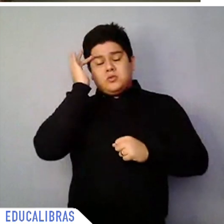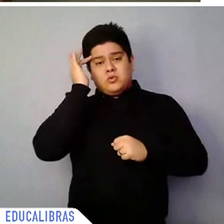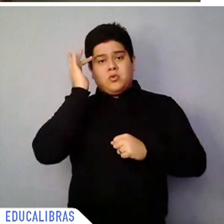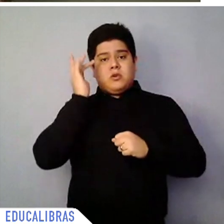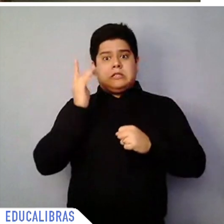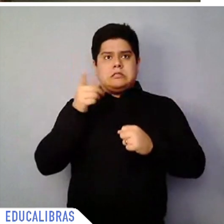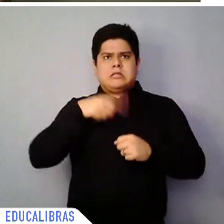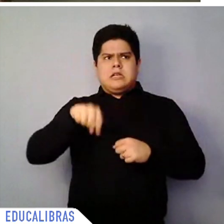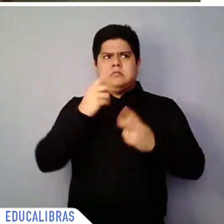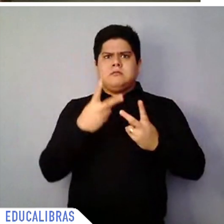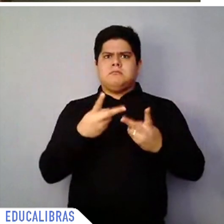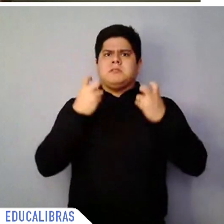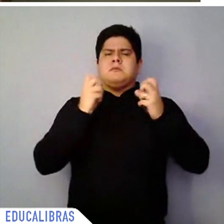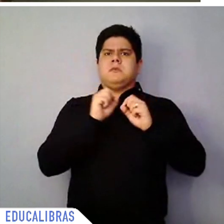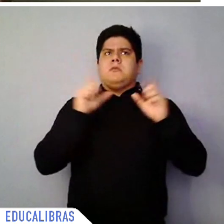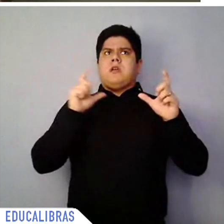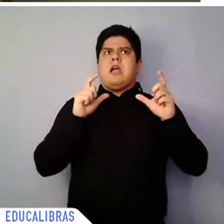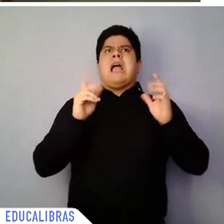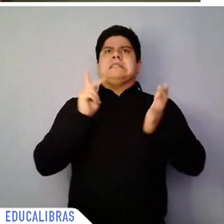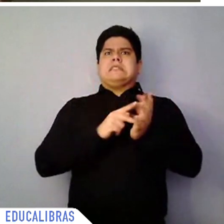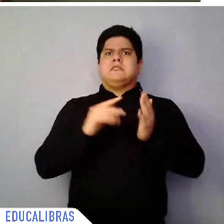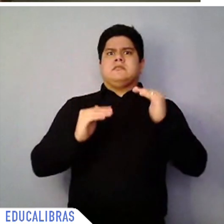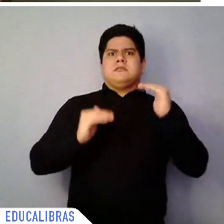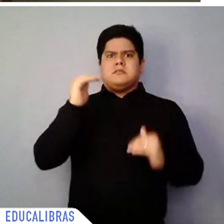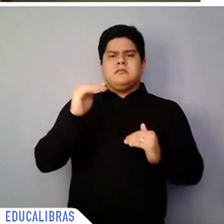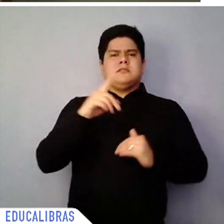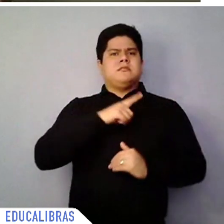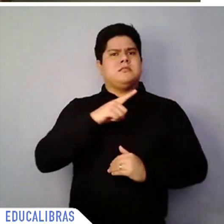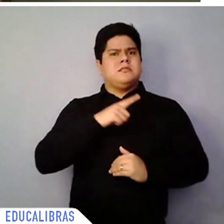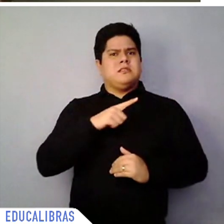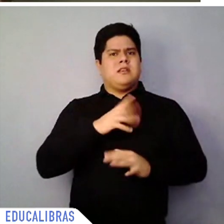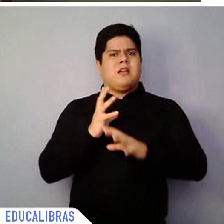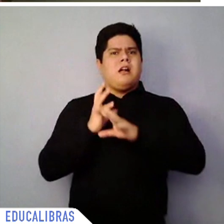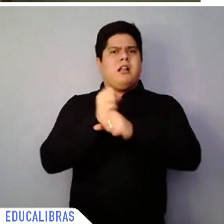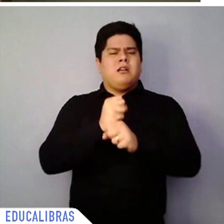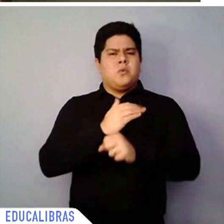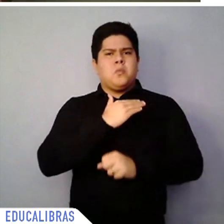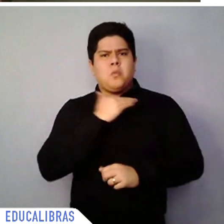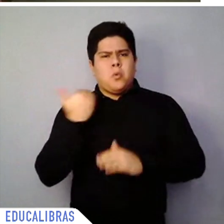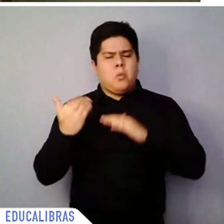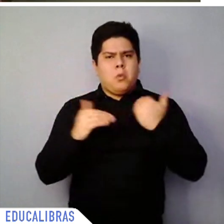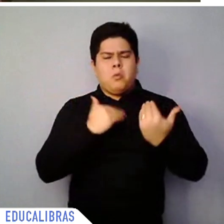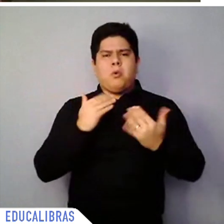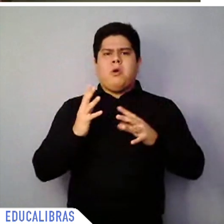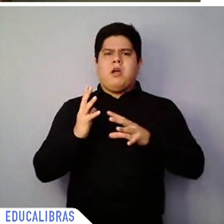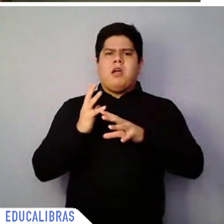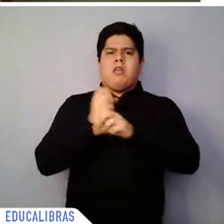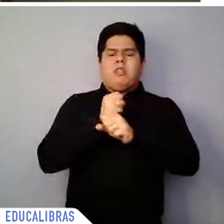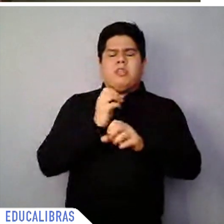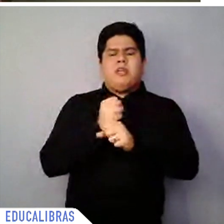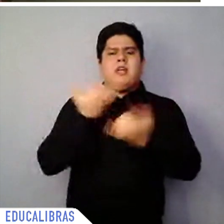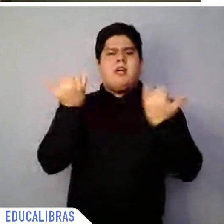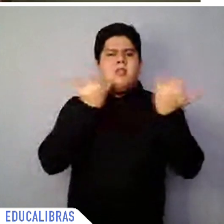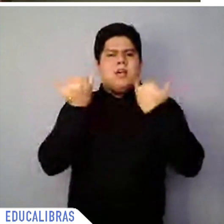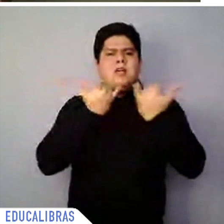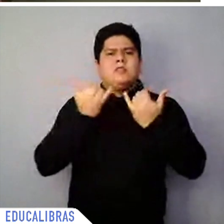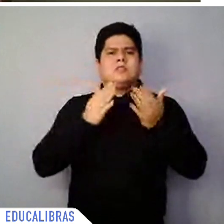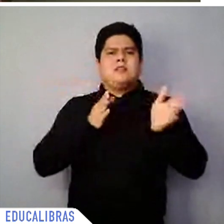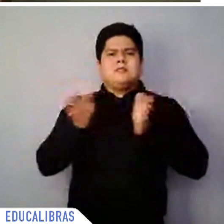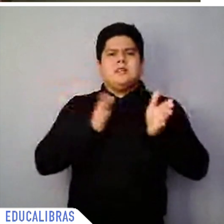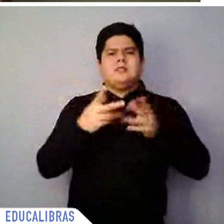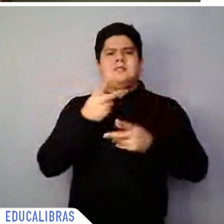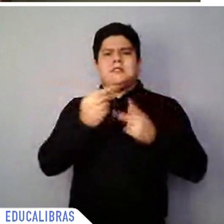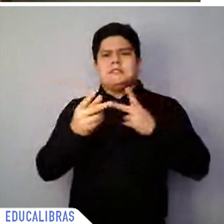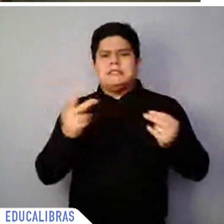country during the pandemic, because this has been perceived during the pandemics. The number of deaths, the access